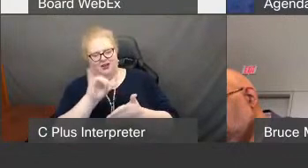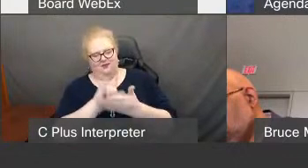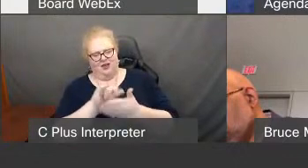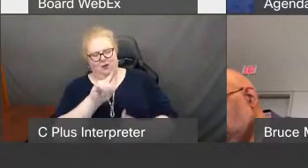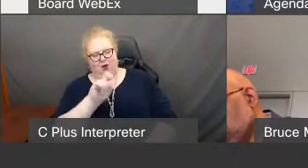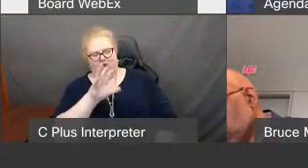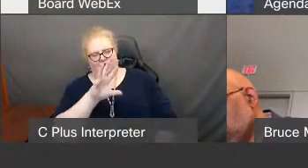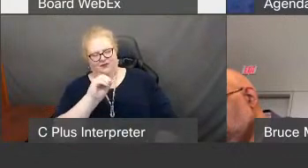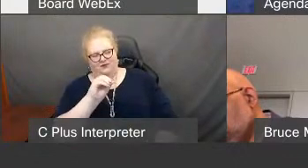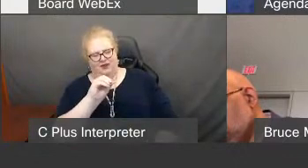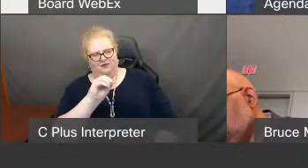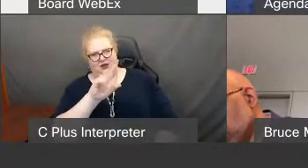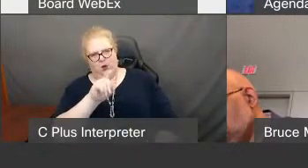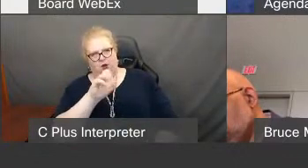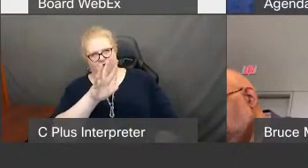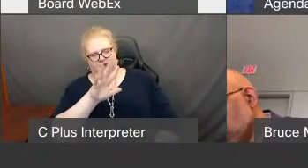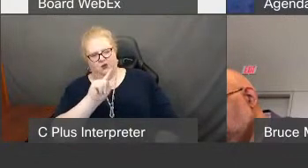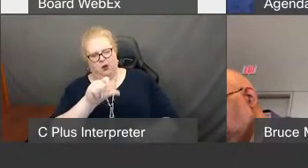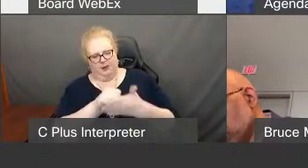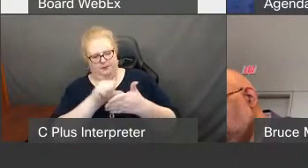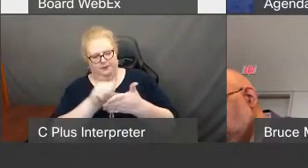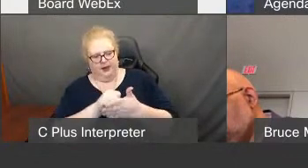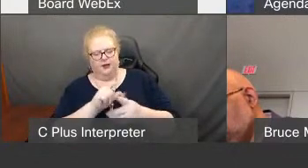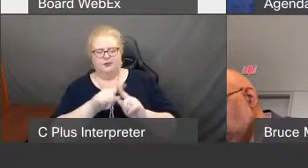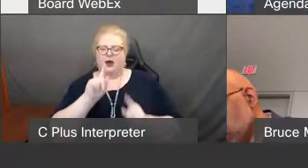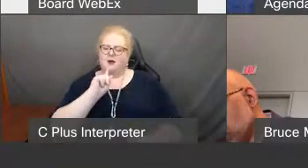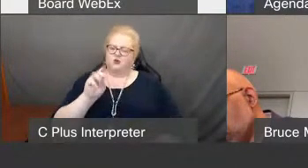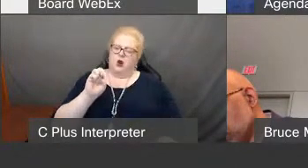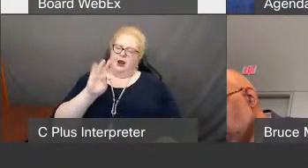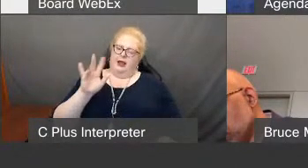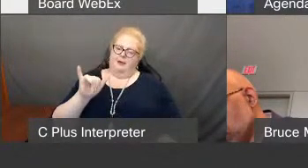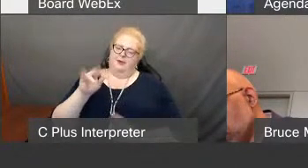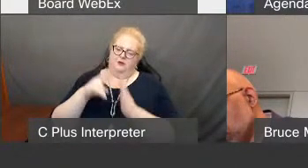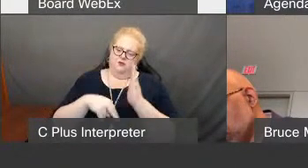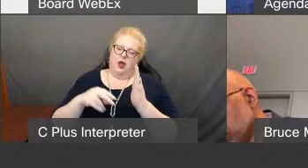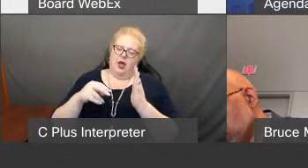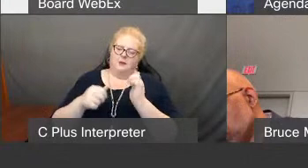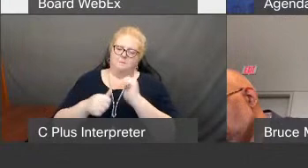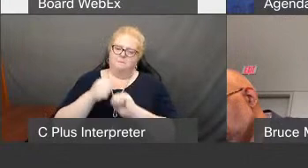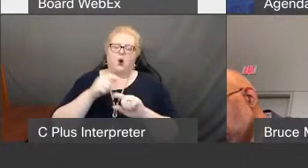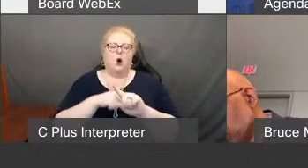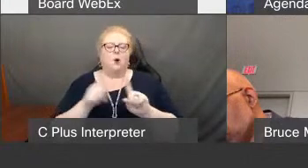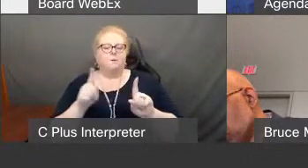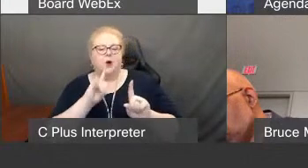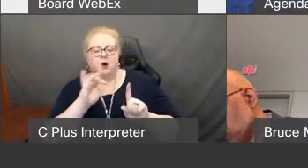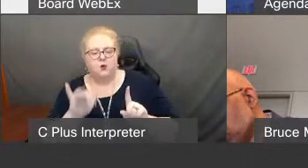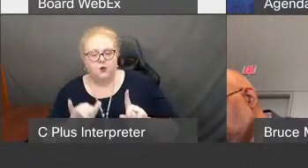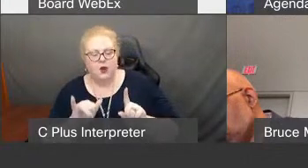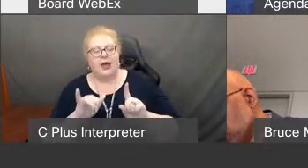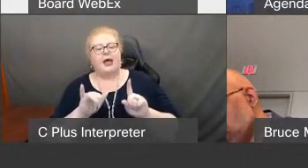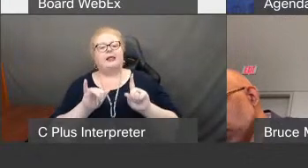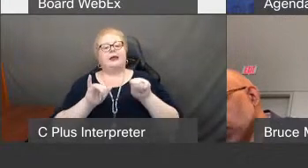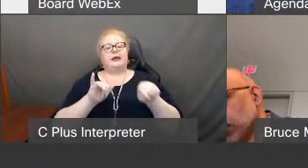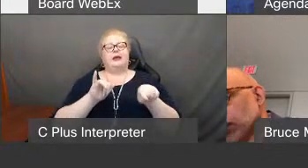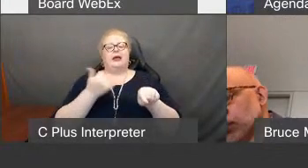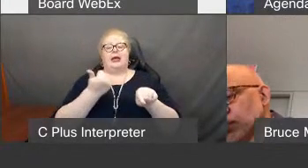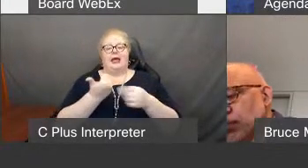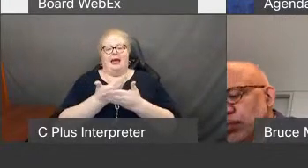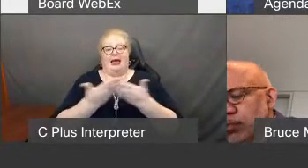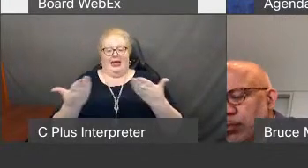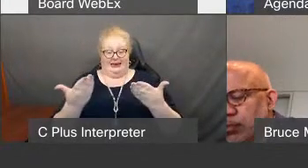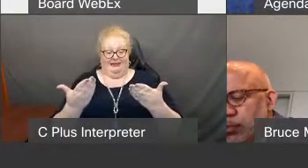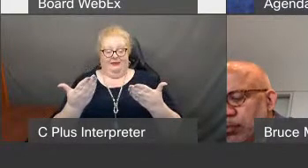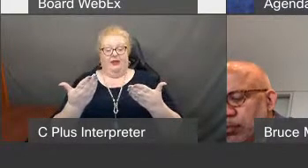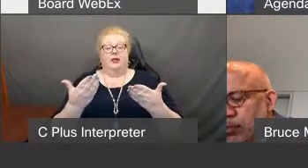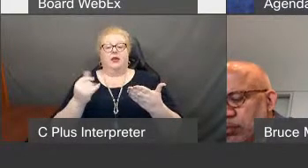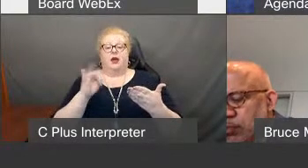that. And the thrust that I get is that anything of this nature has to be related back to the